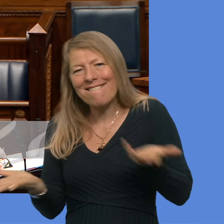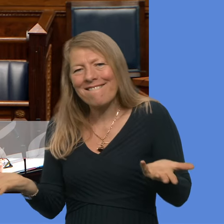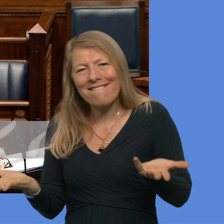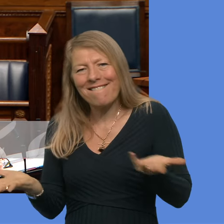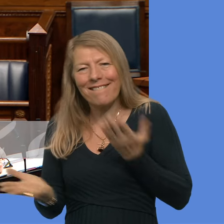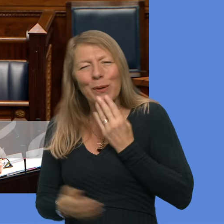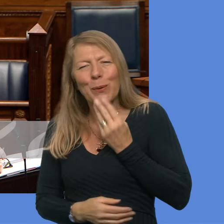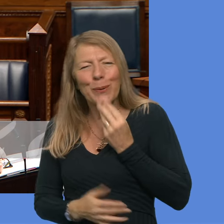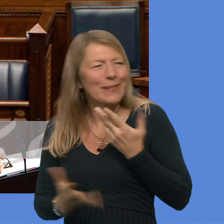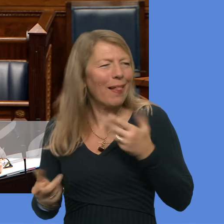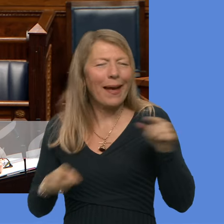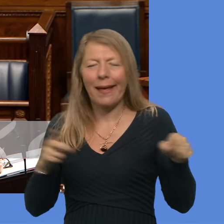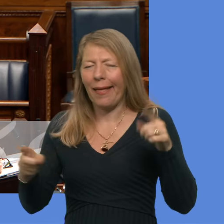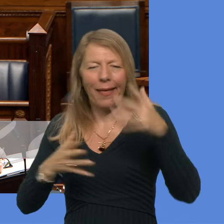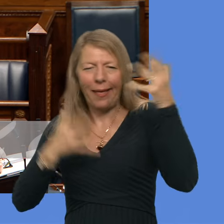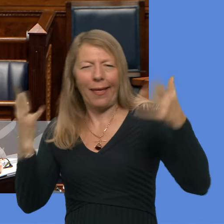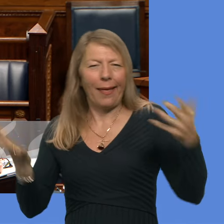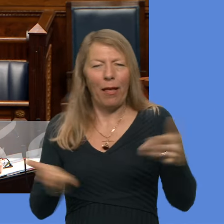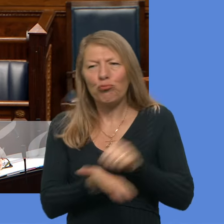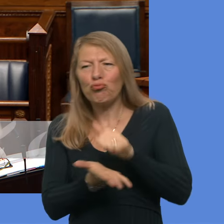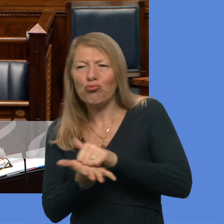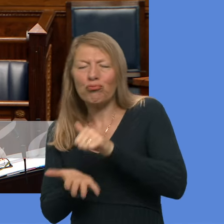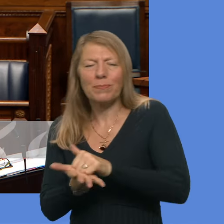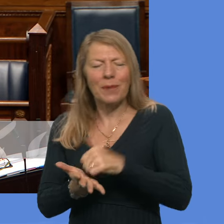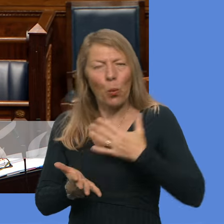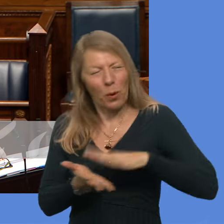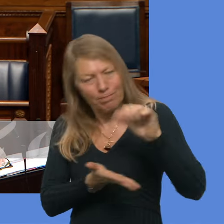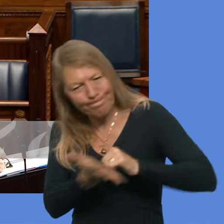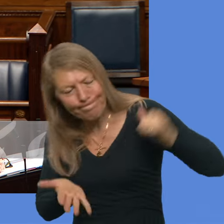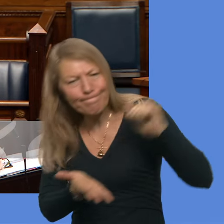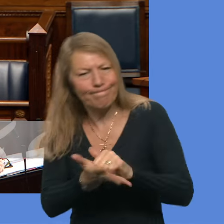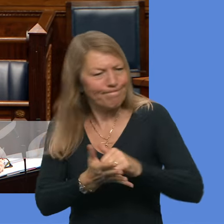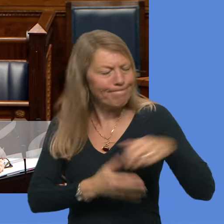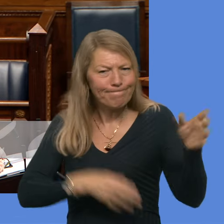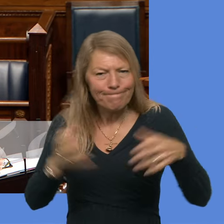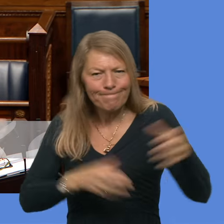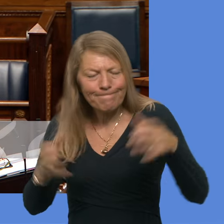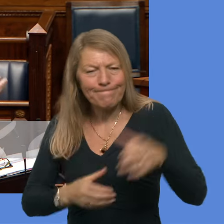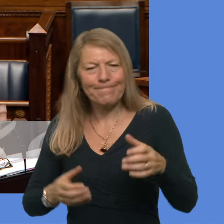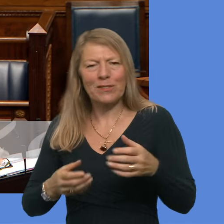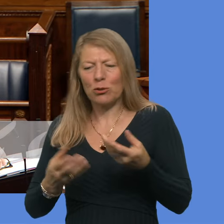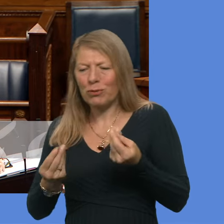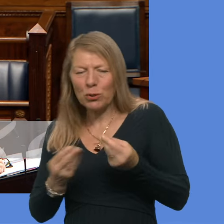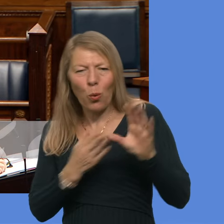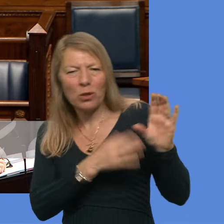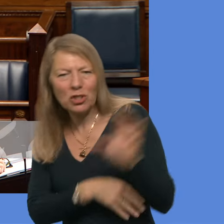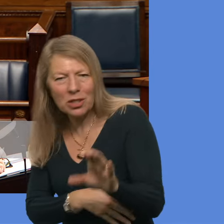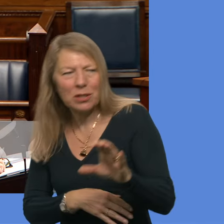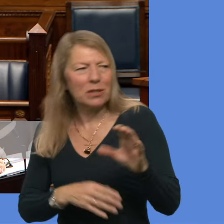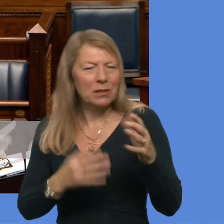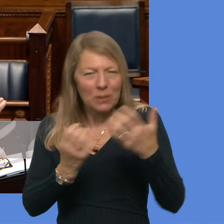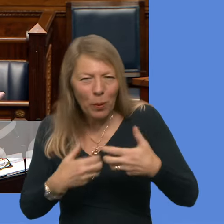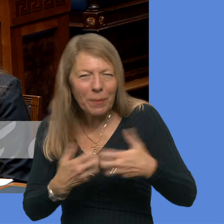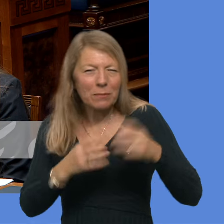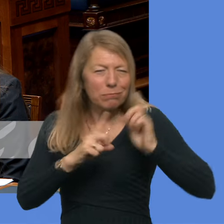courses more accessible, trying to get more resource into them as well, ensuring that staff are properly paid for the work that they do, and they have a career progression